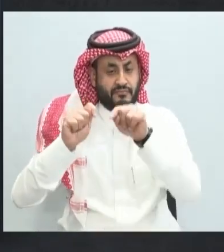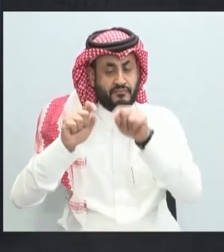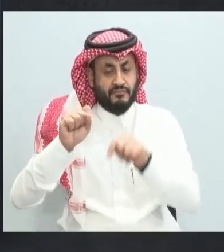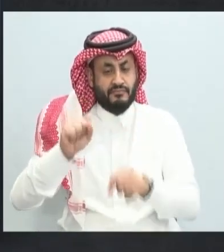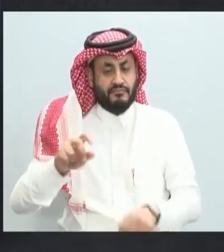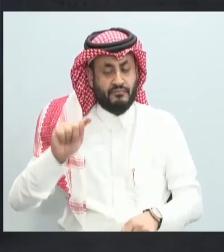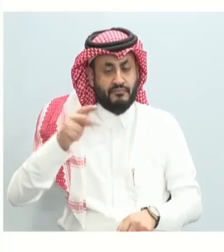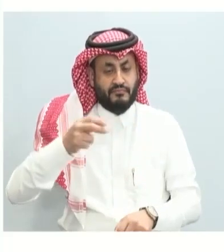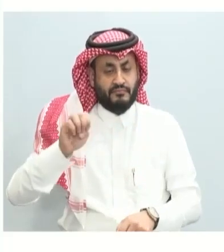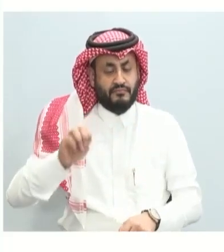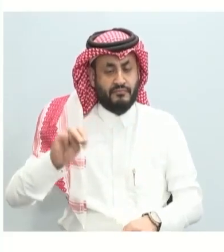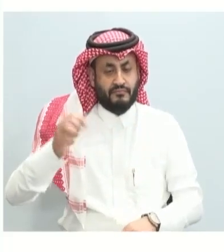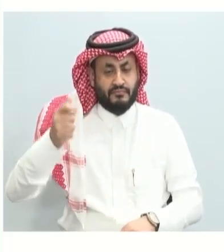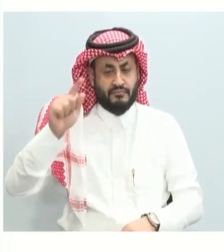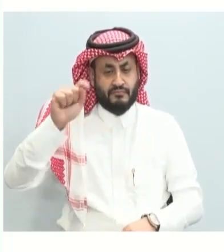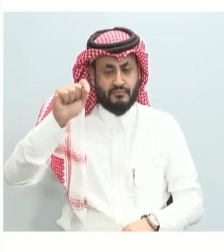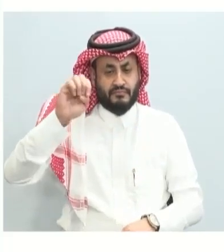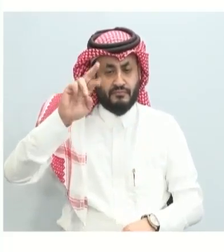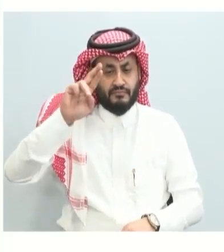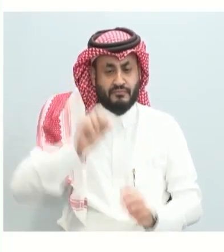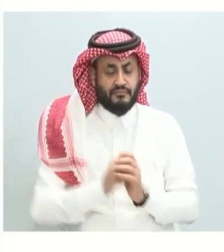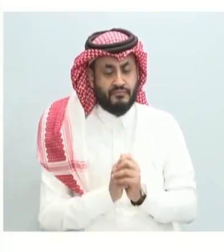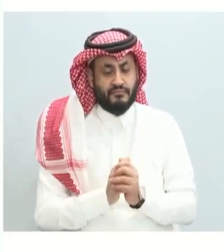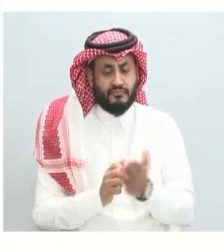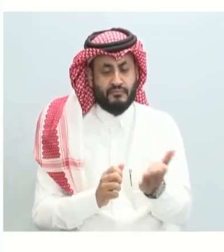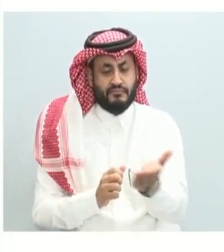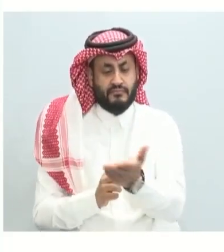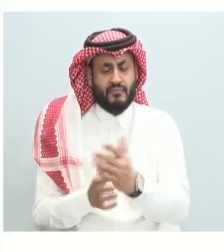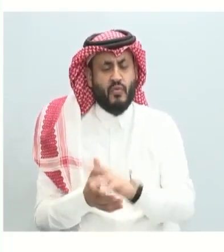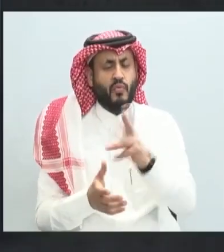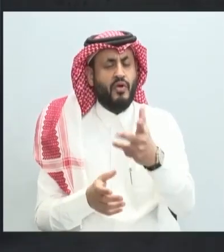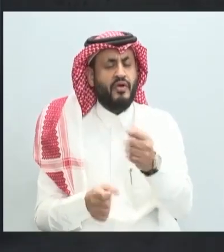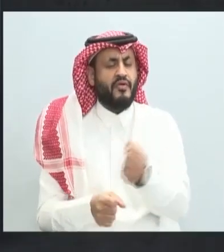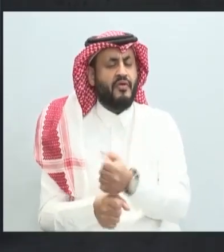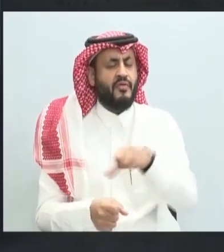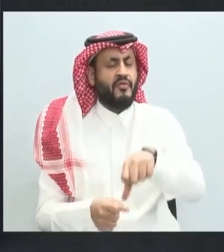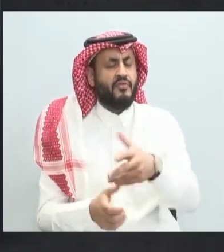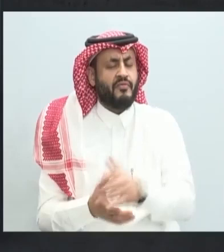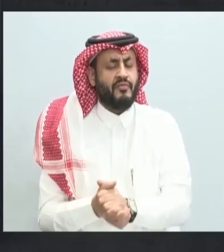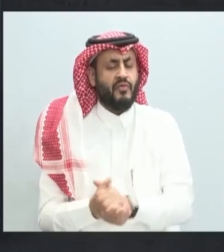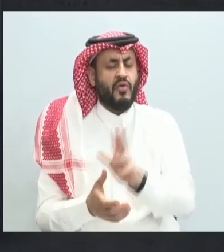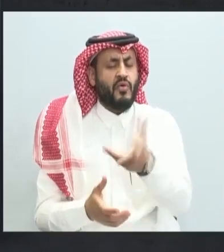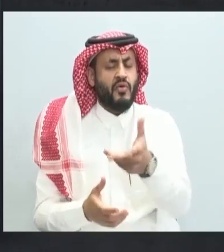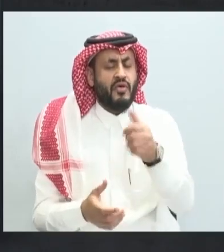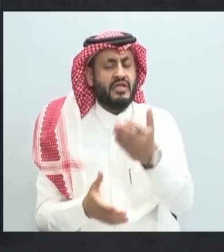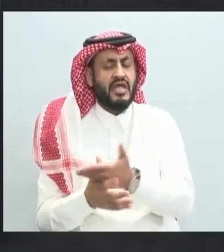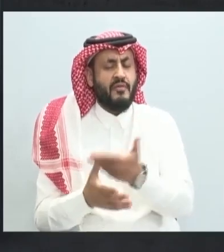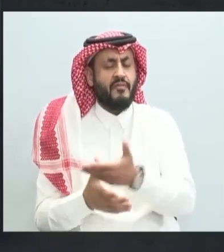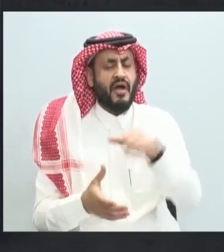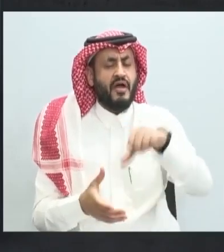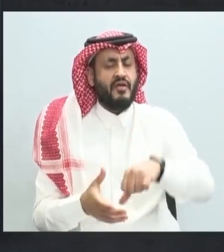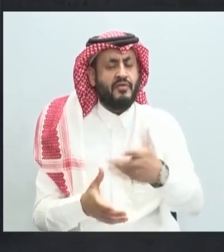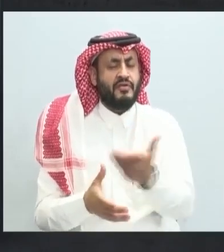conversations, which is, what's the matter? Which means, what's the problem? Why, for